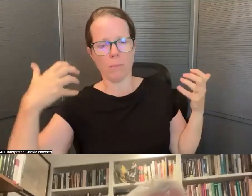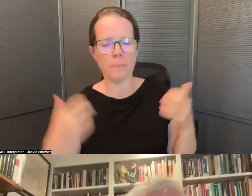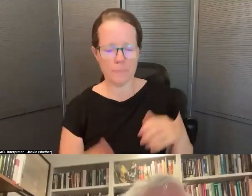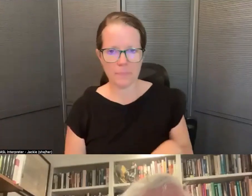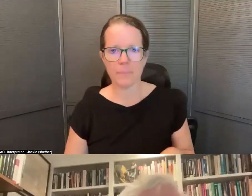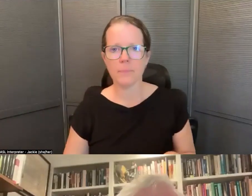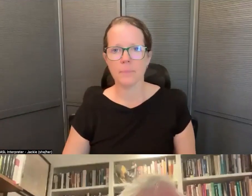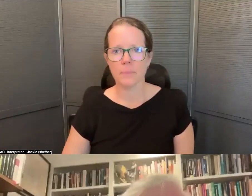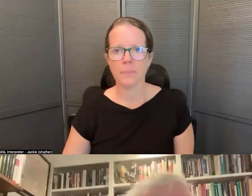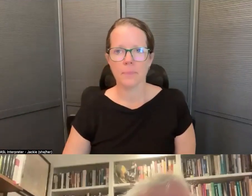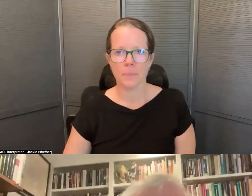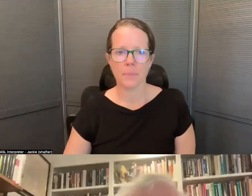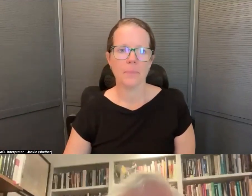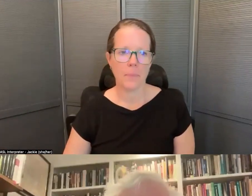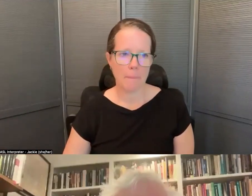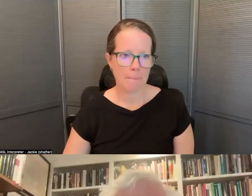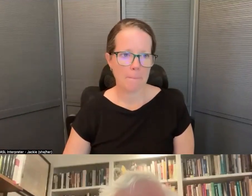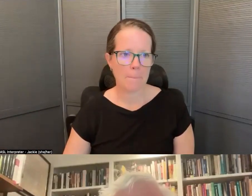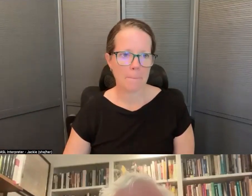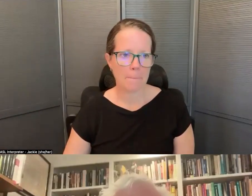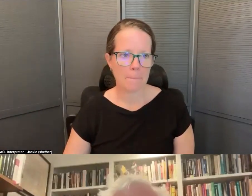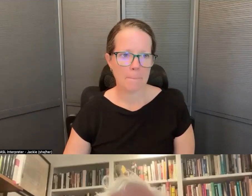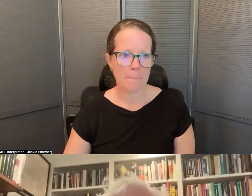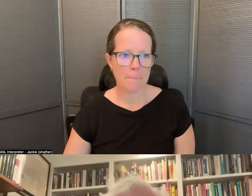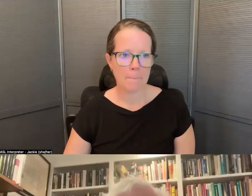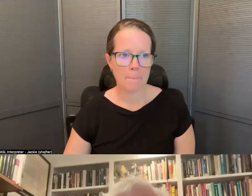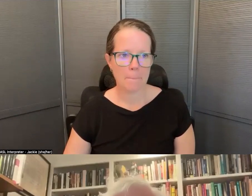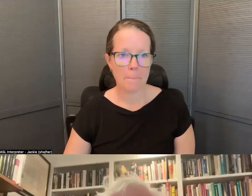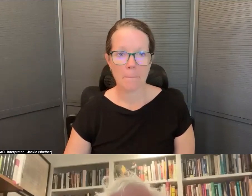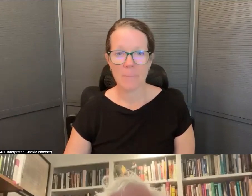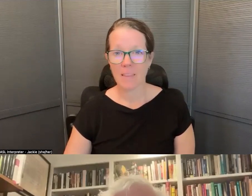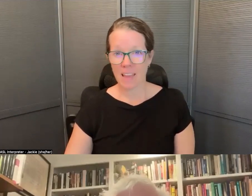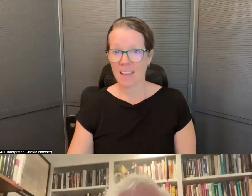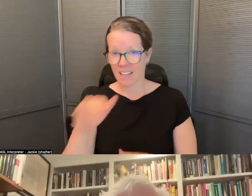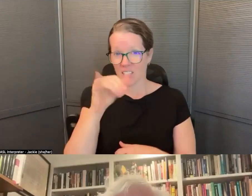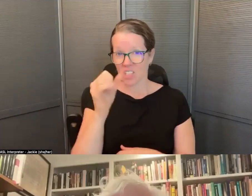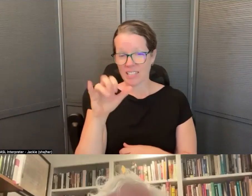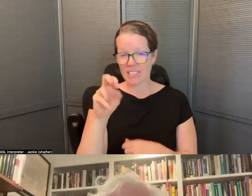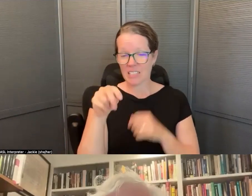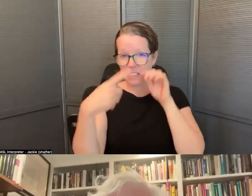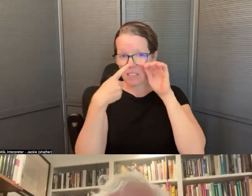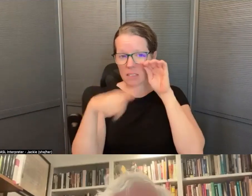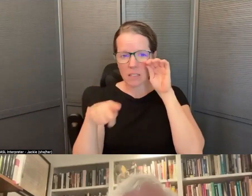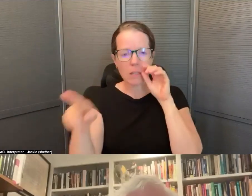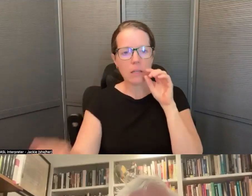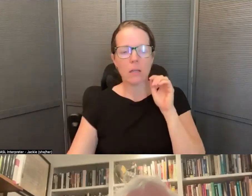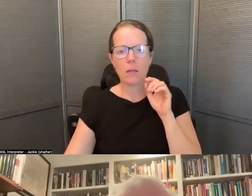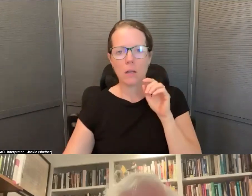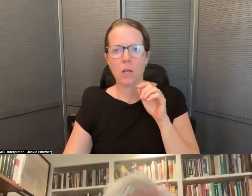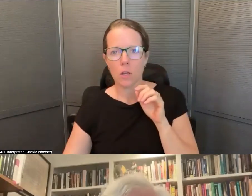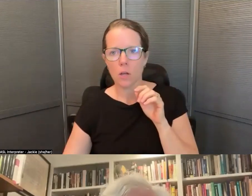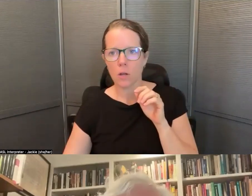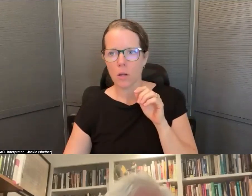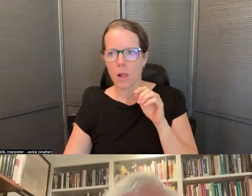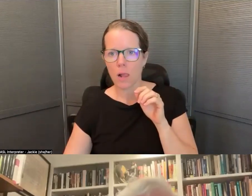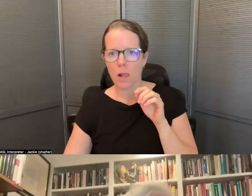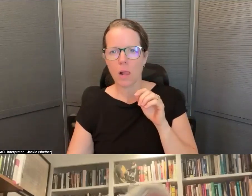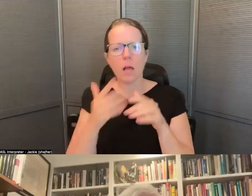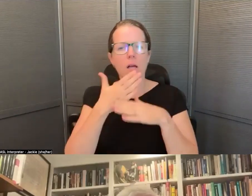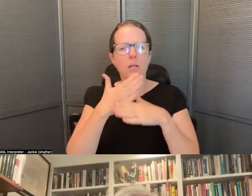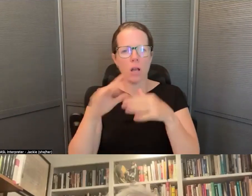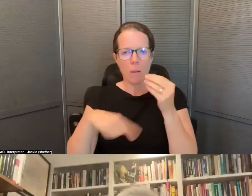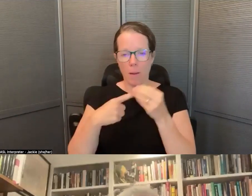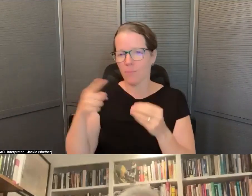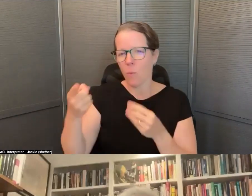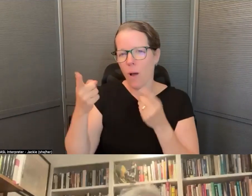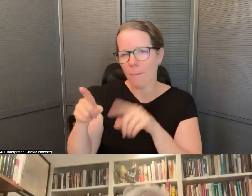you're obviously in a great position to respond to this, but if you would talk mostly about the implementation of it at the clubhouses for the RCT,